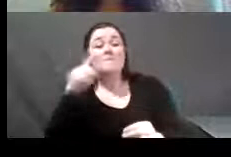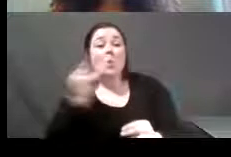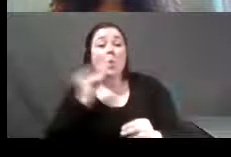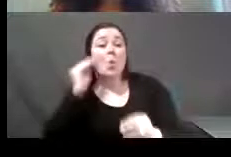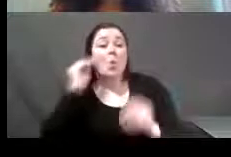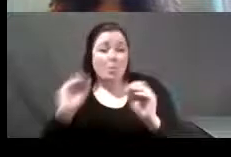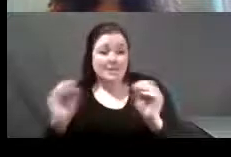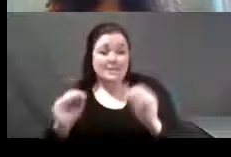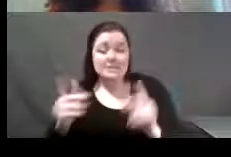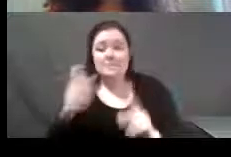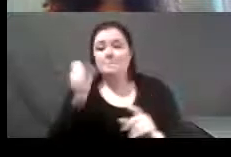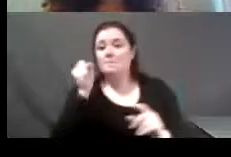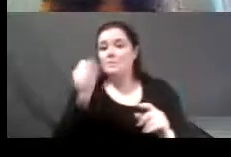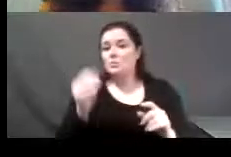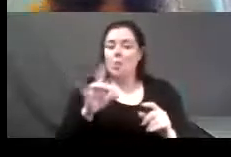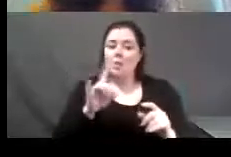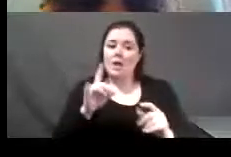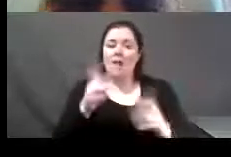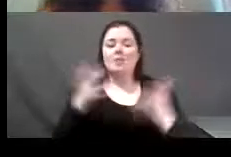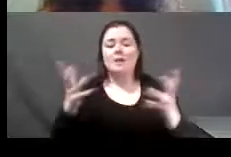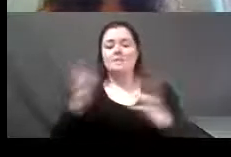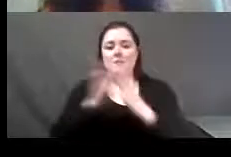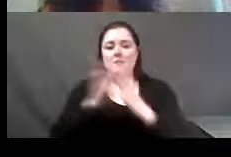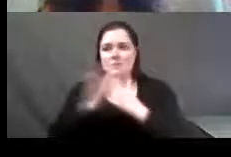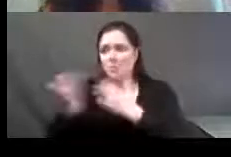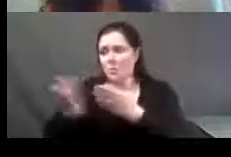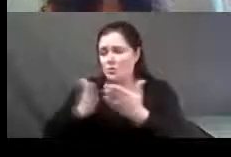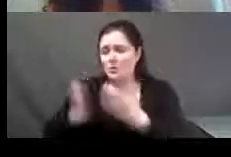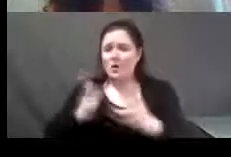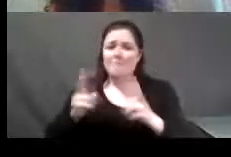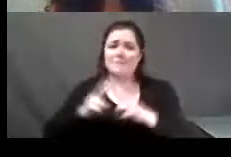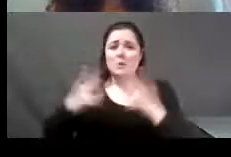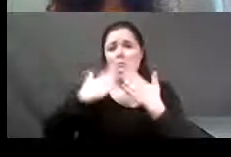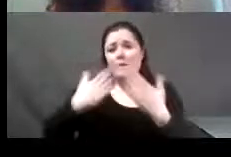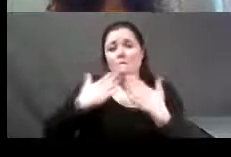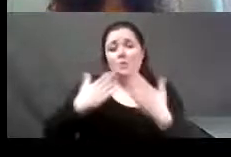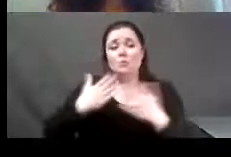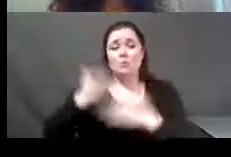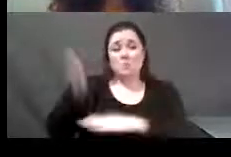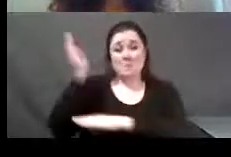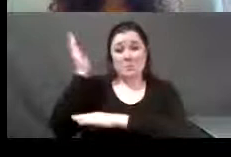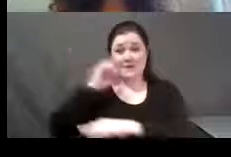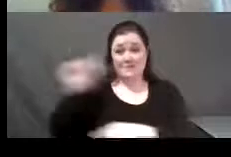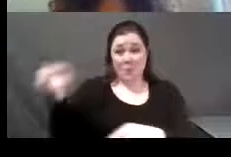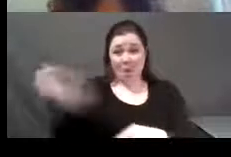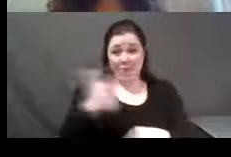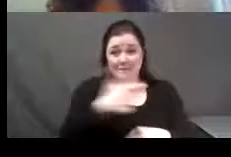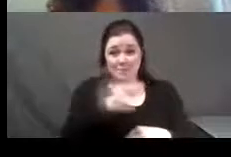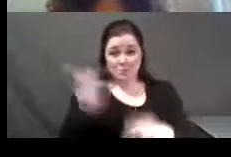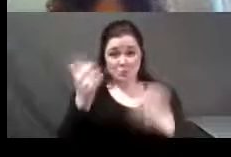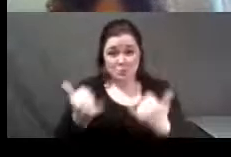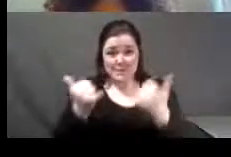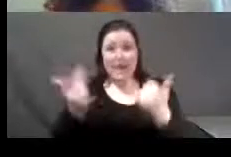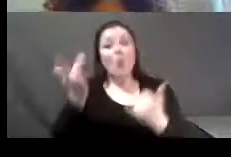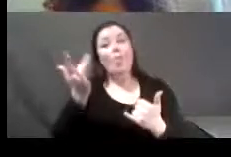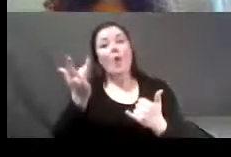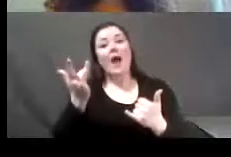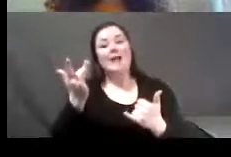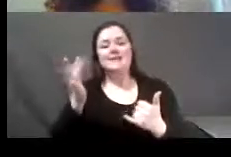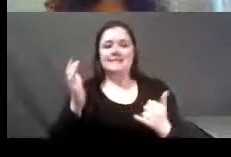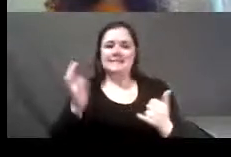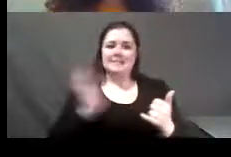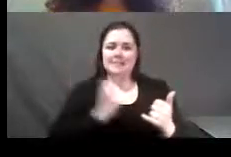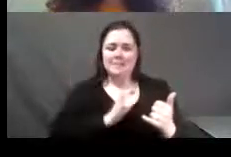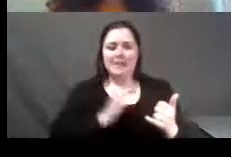I really am grateful to present for you all today, because this can maybe help us get